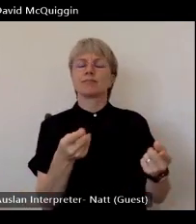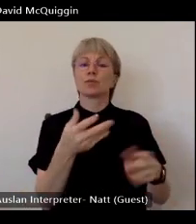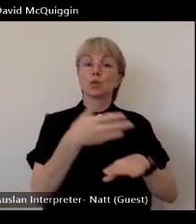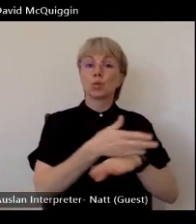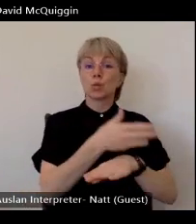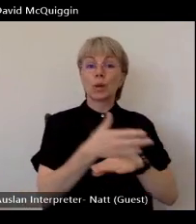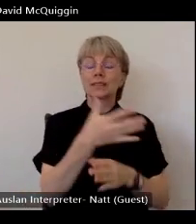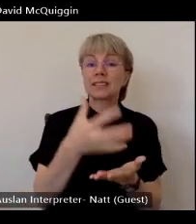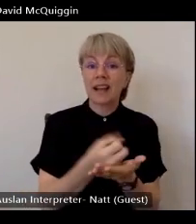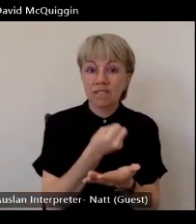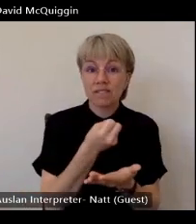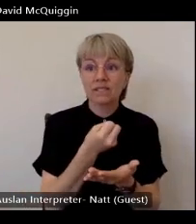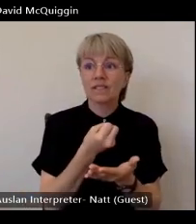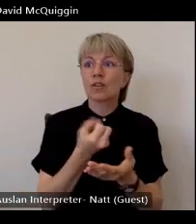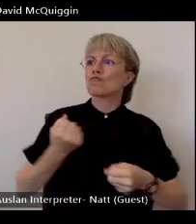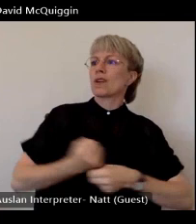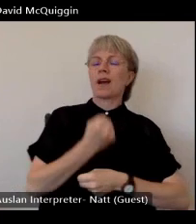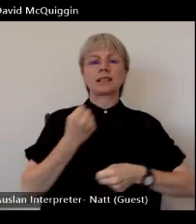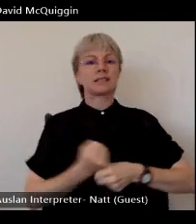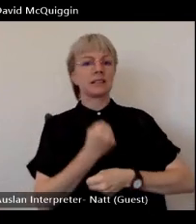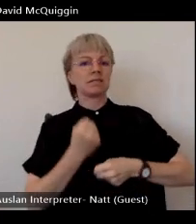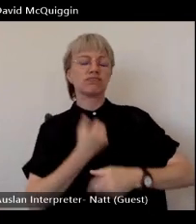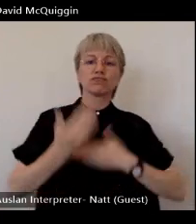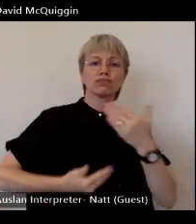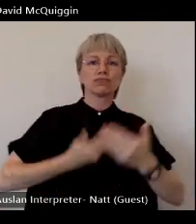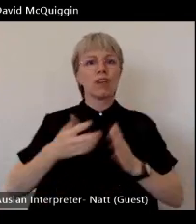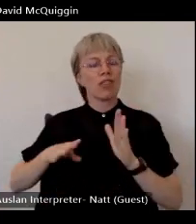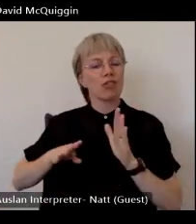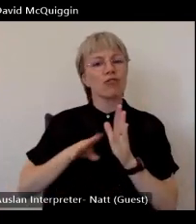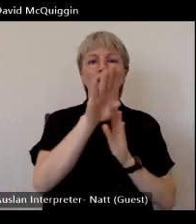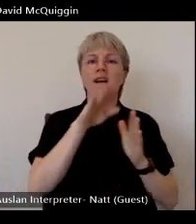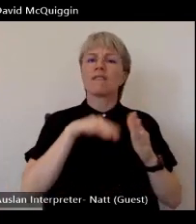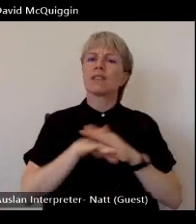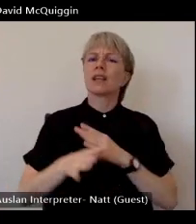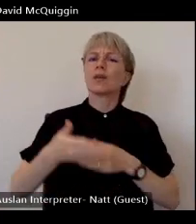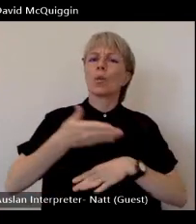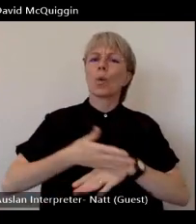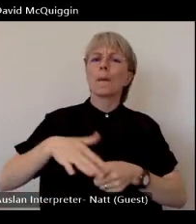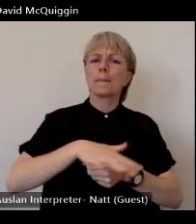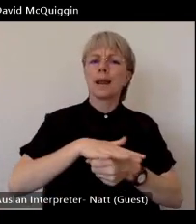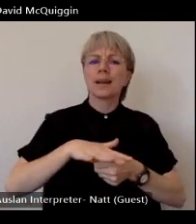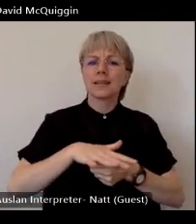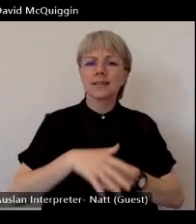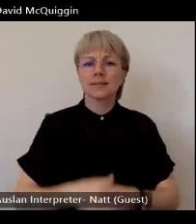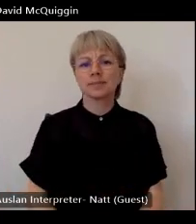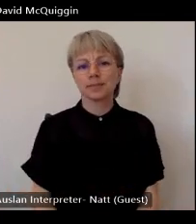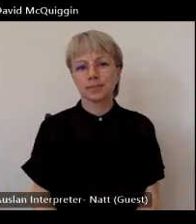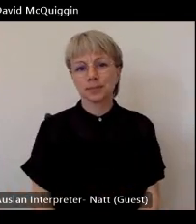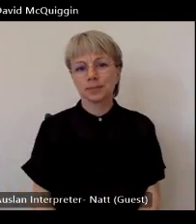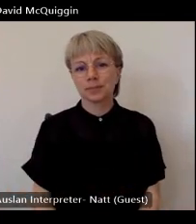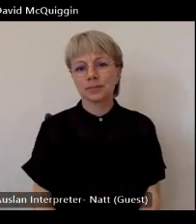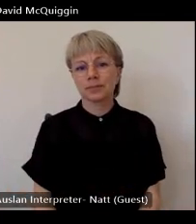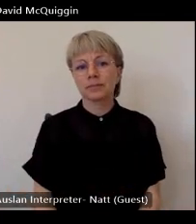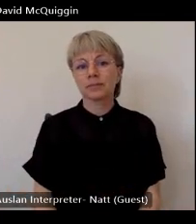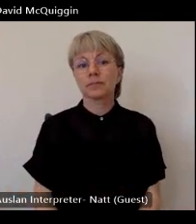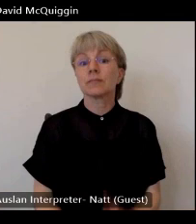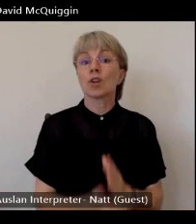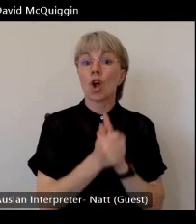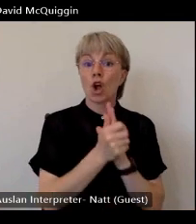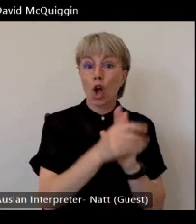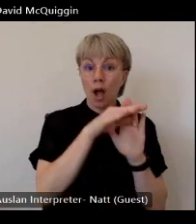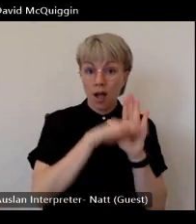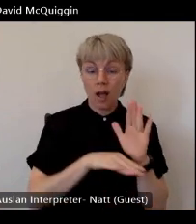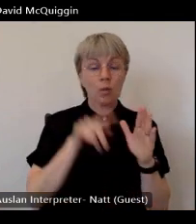safely, work productively and thrive in the workplace. As I said, our guides will be released in the